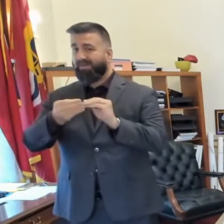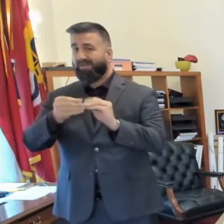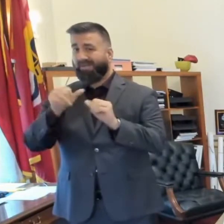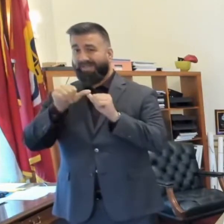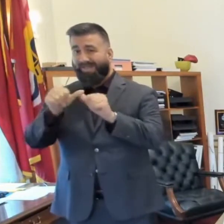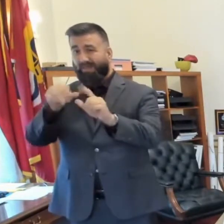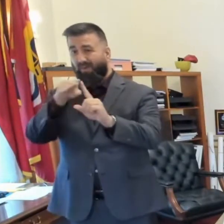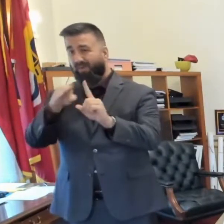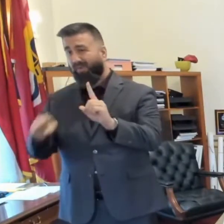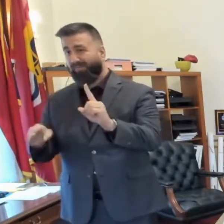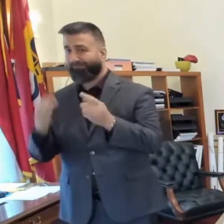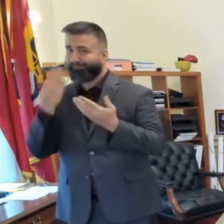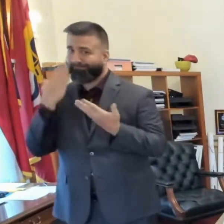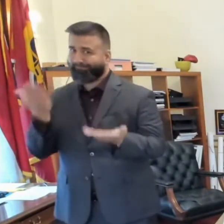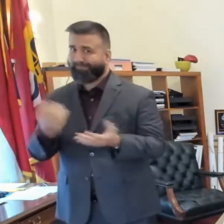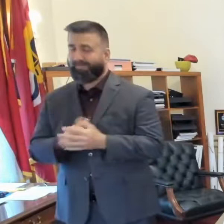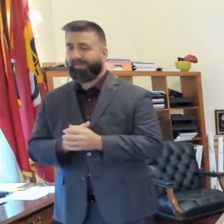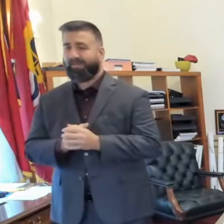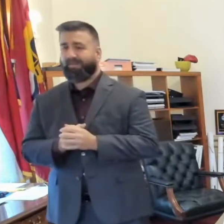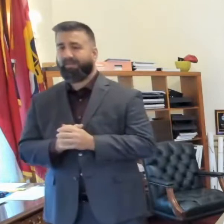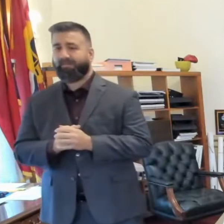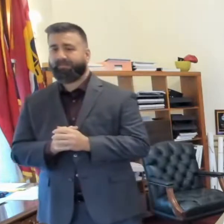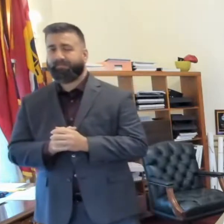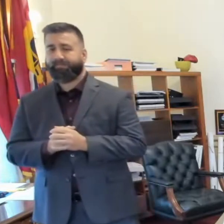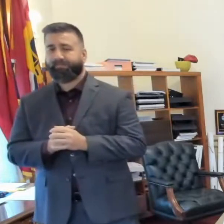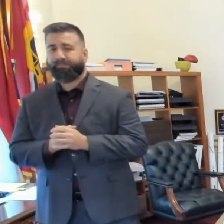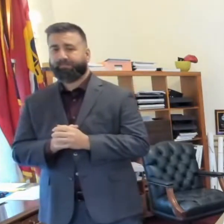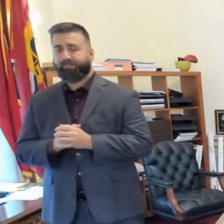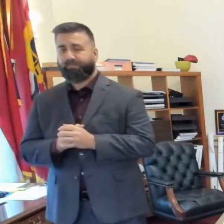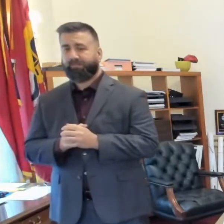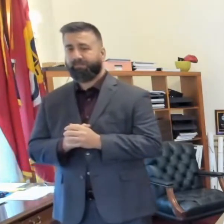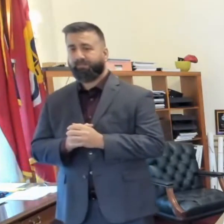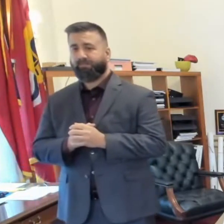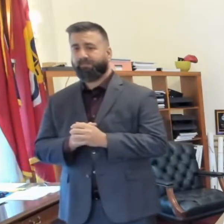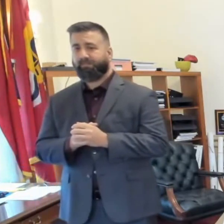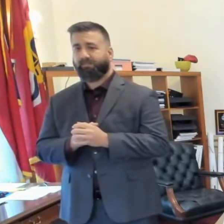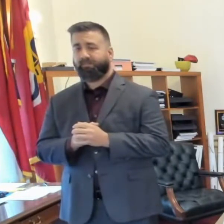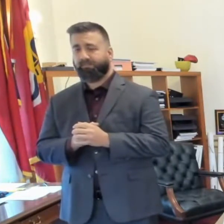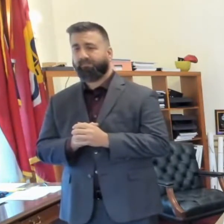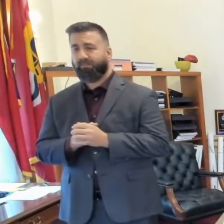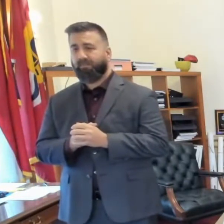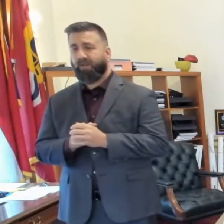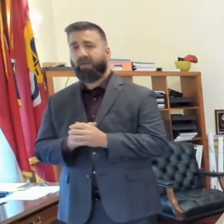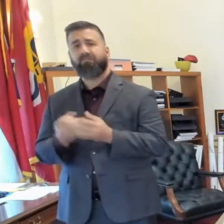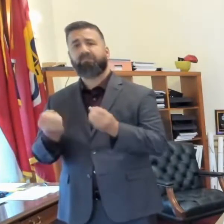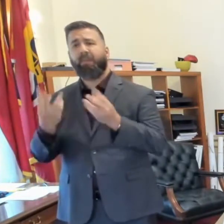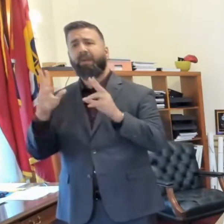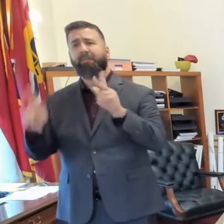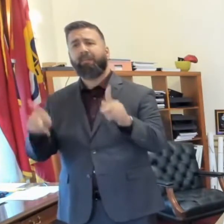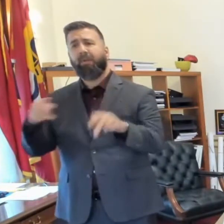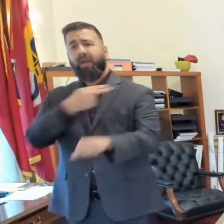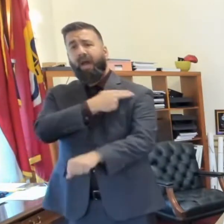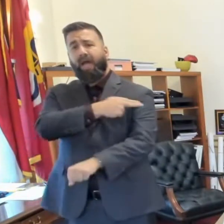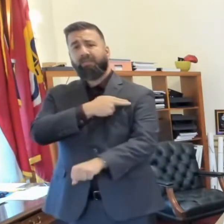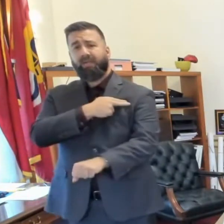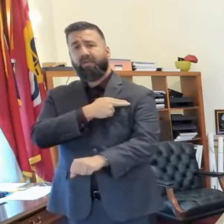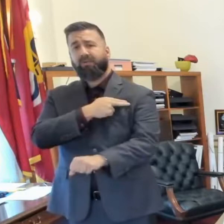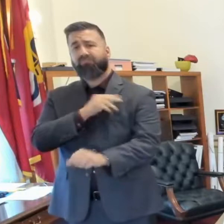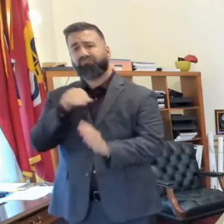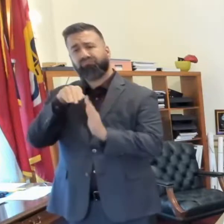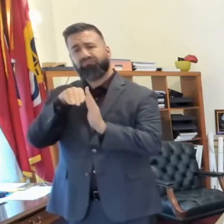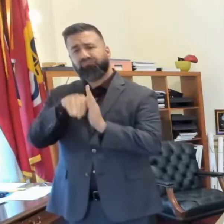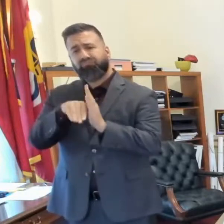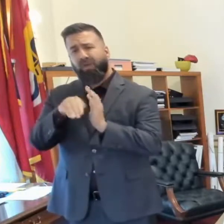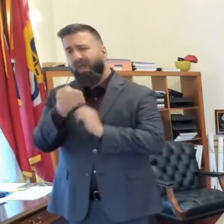up. In terms of number of people in the hospital, down a little bit, but not